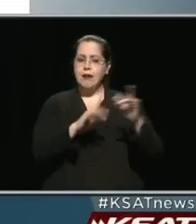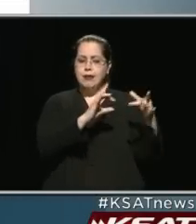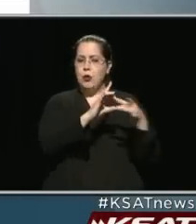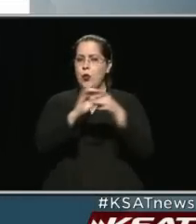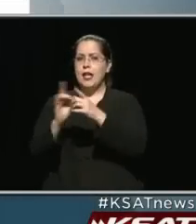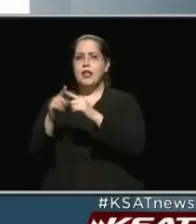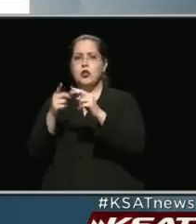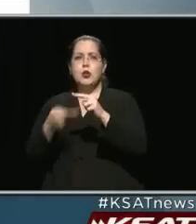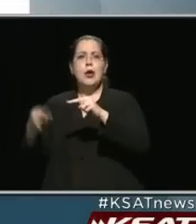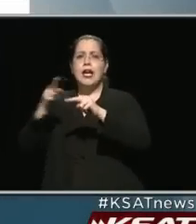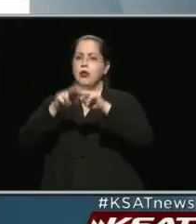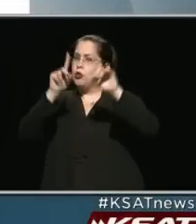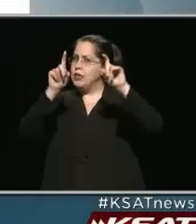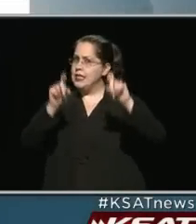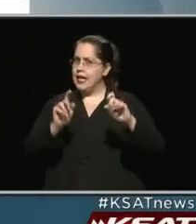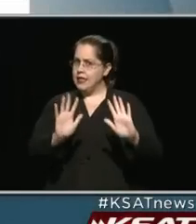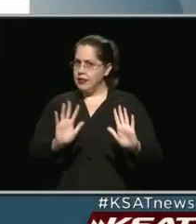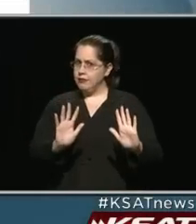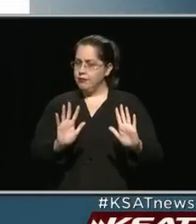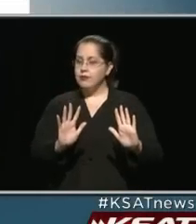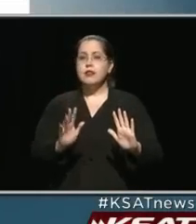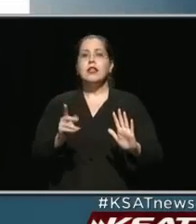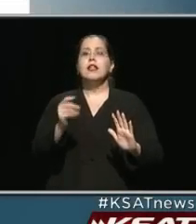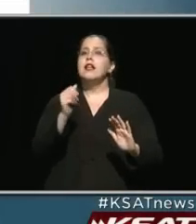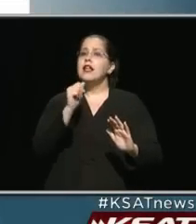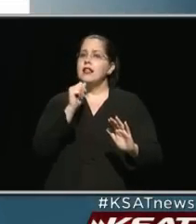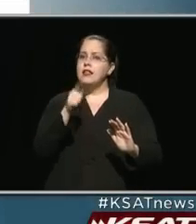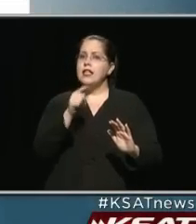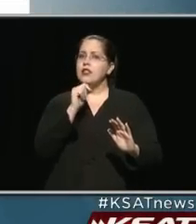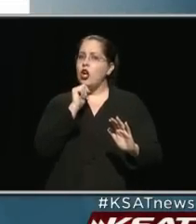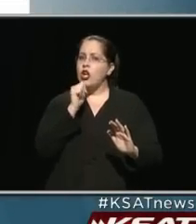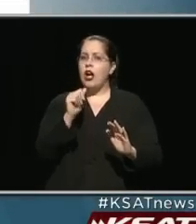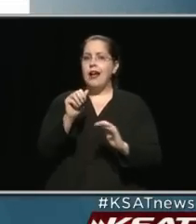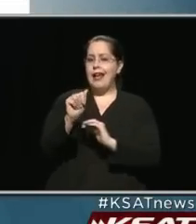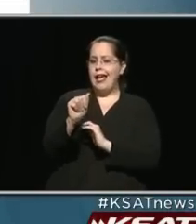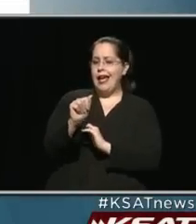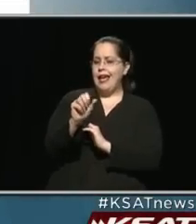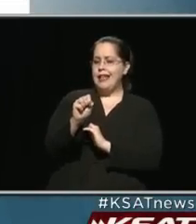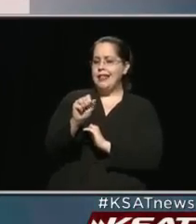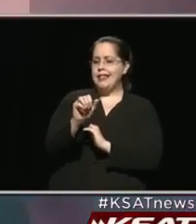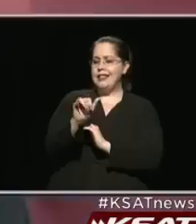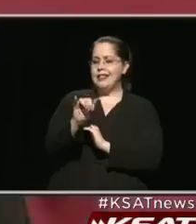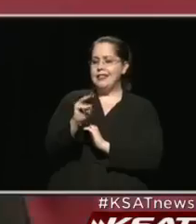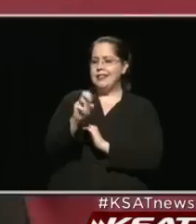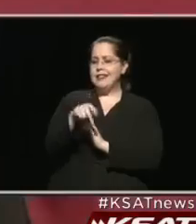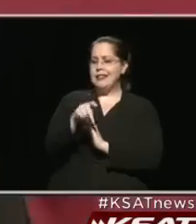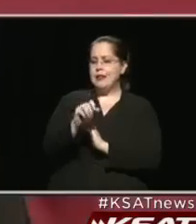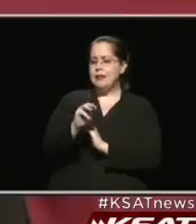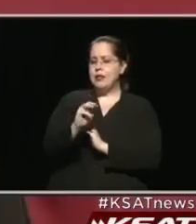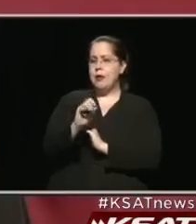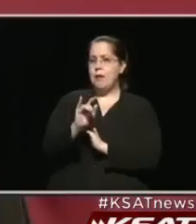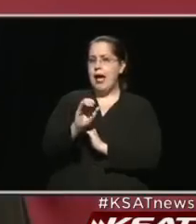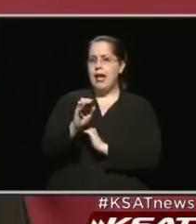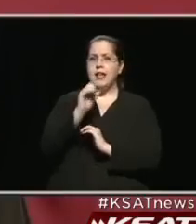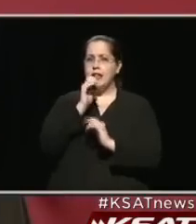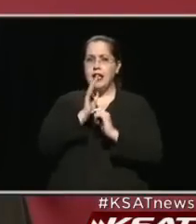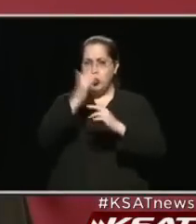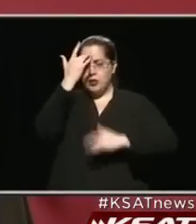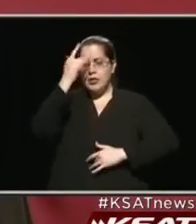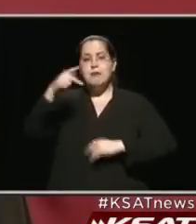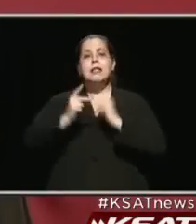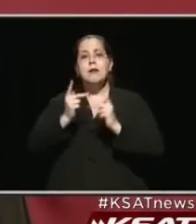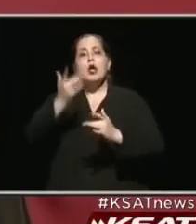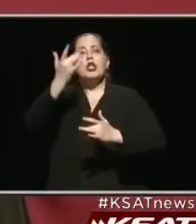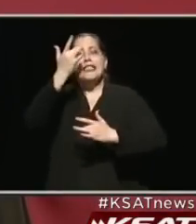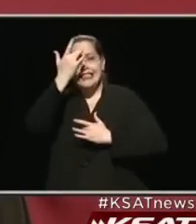to increased testing. These are not asymptomatic cases because they're in the hospital. They are sick. These are individuals who are sick enough